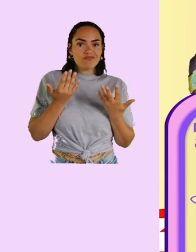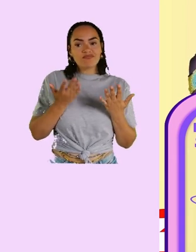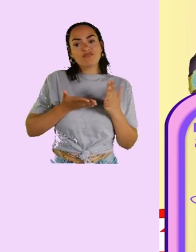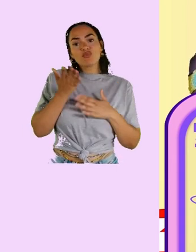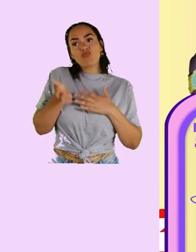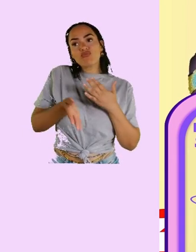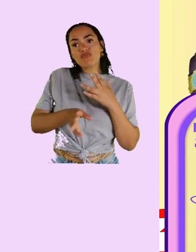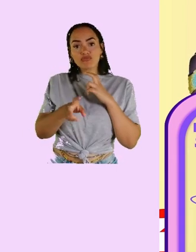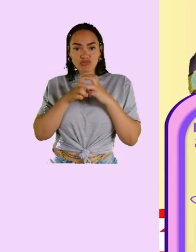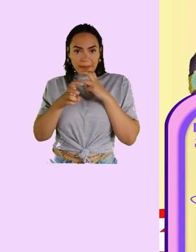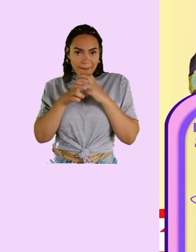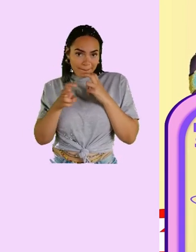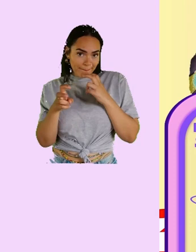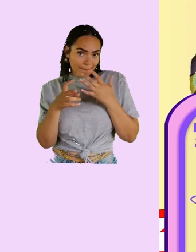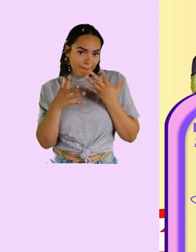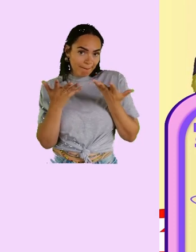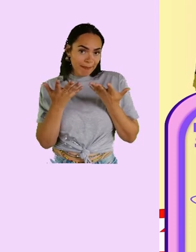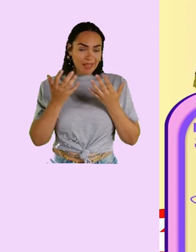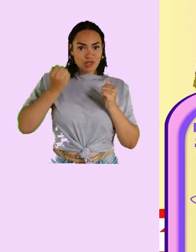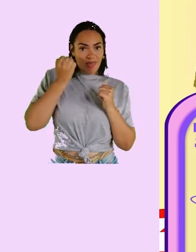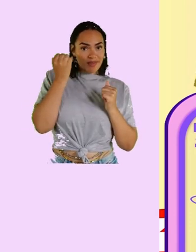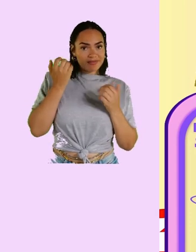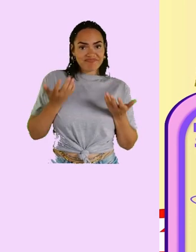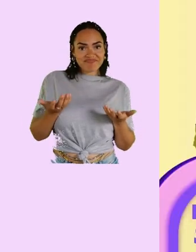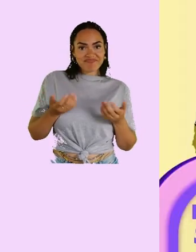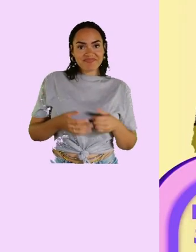a train ride for a weekend trip in Scotland.